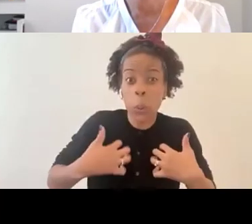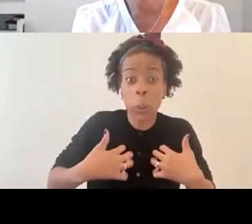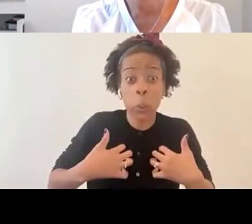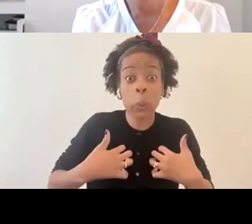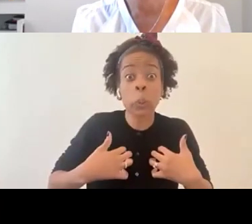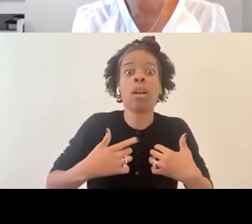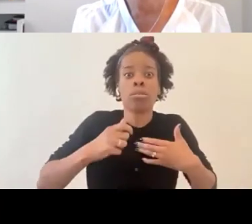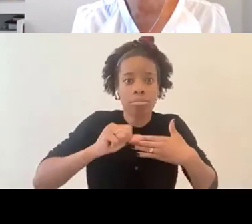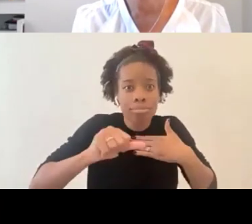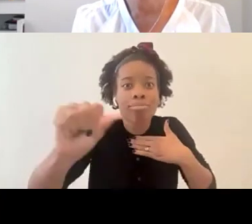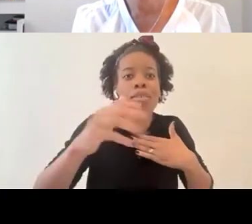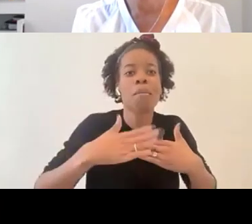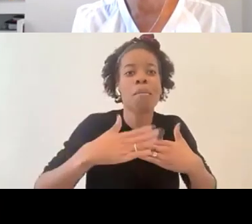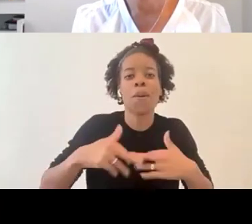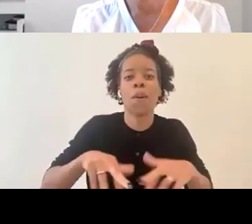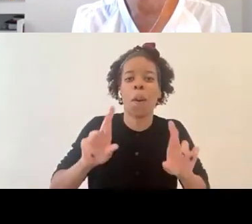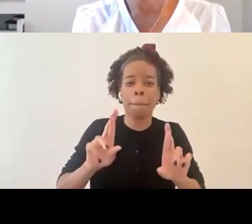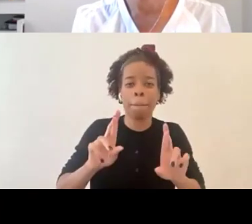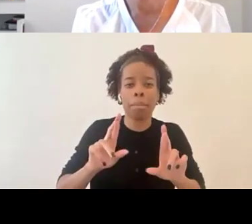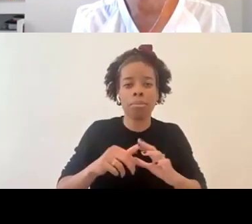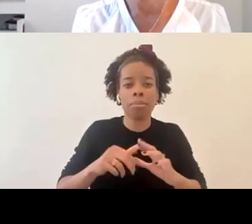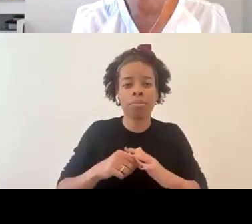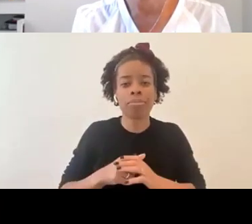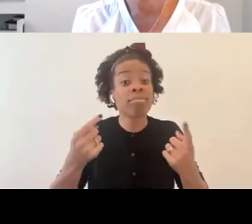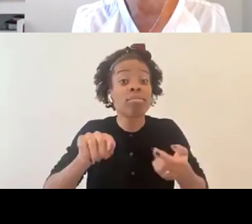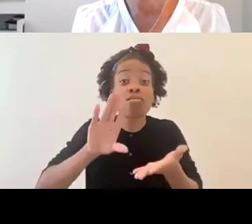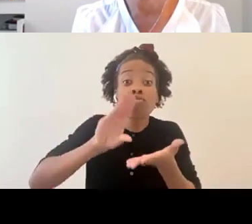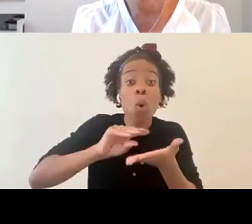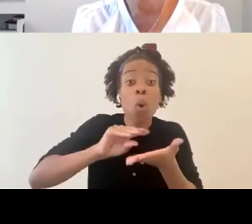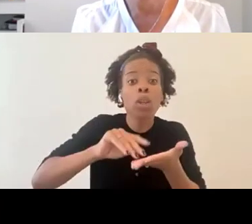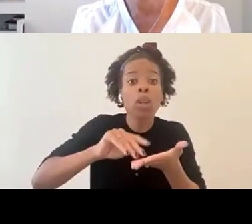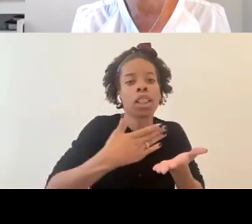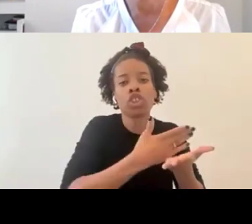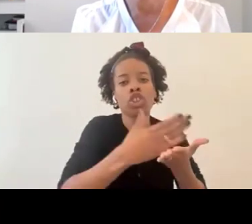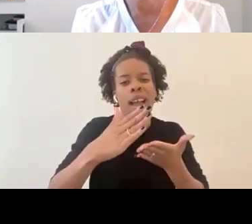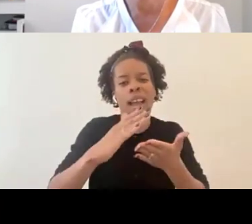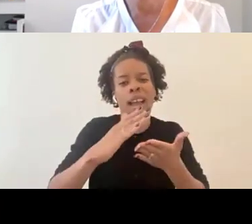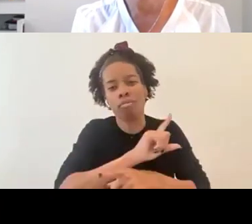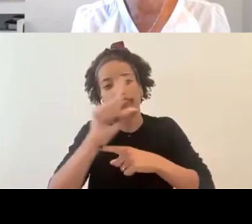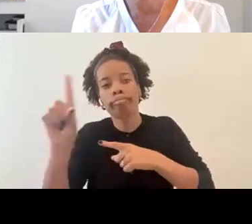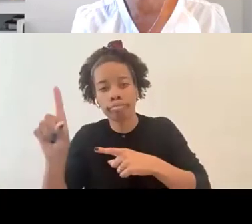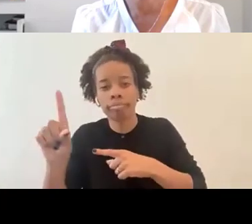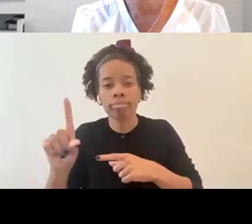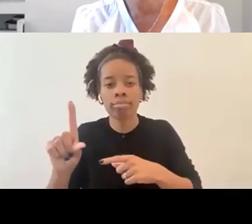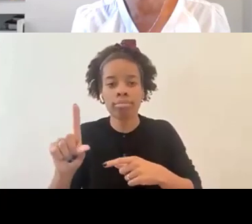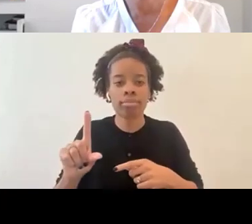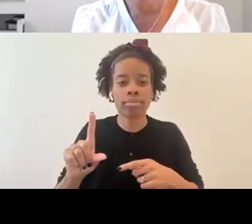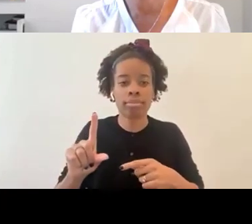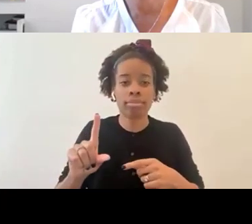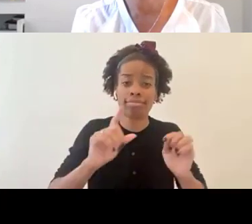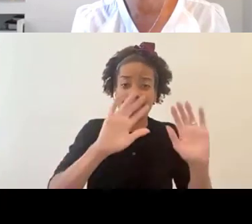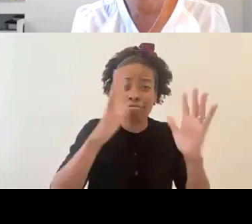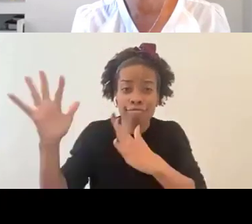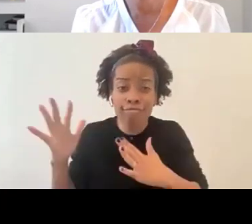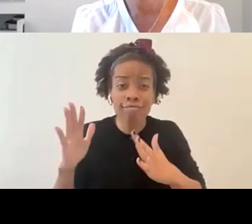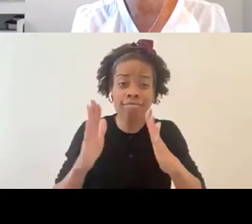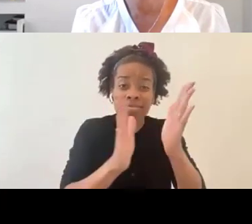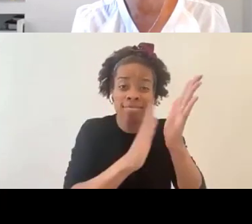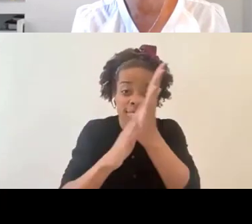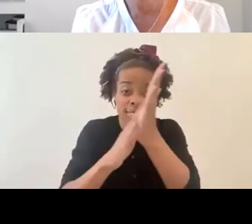many. Recordings and materials will be shared with you in round of applause,